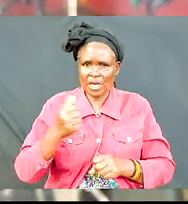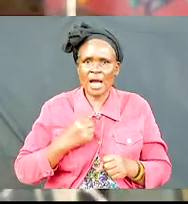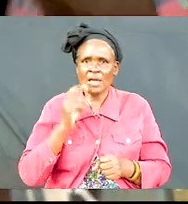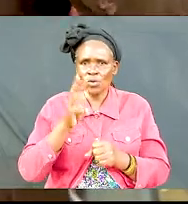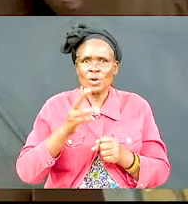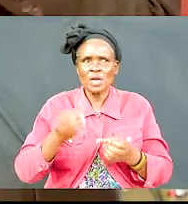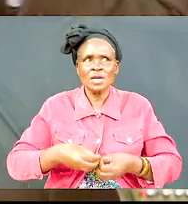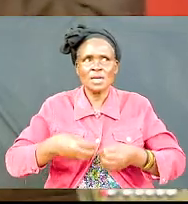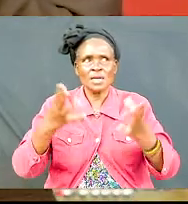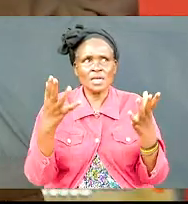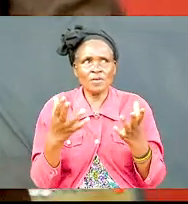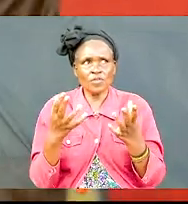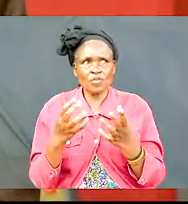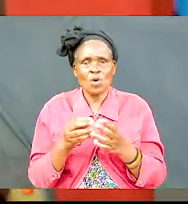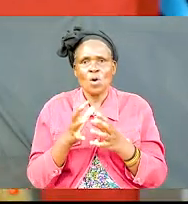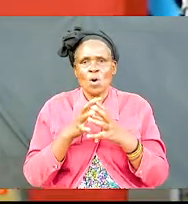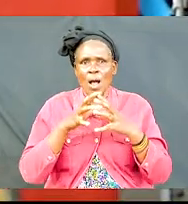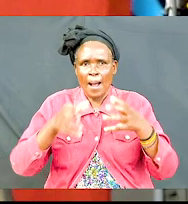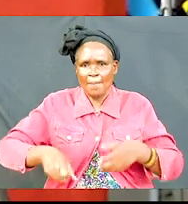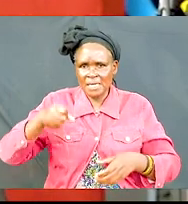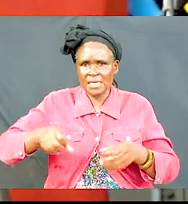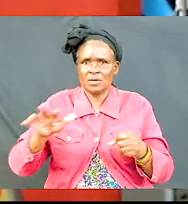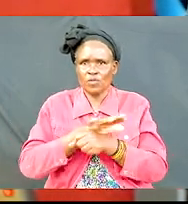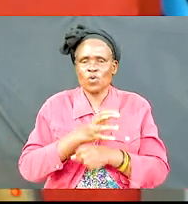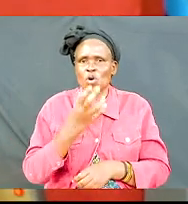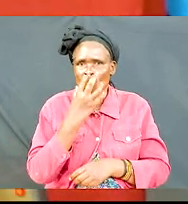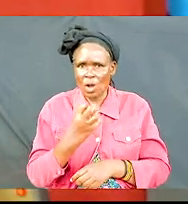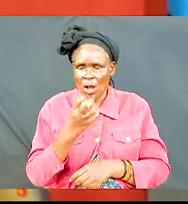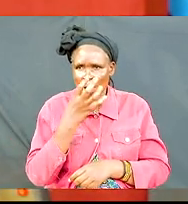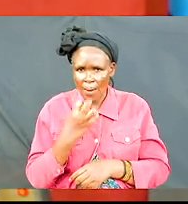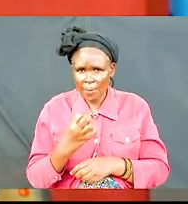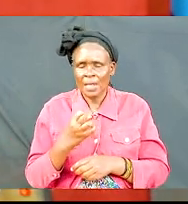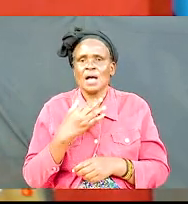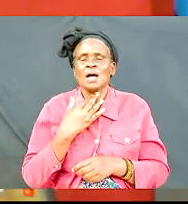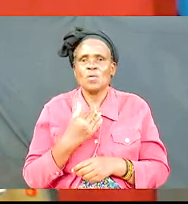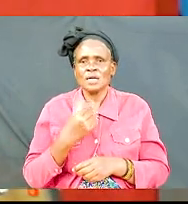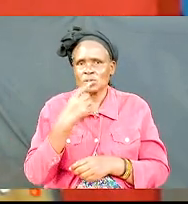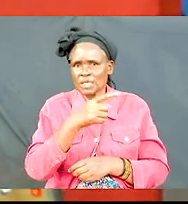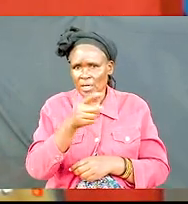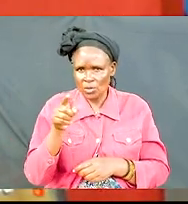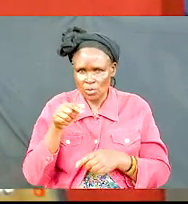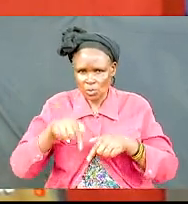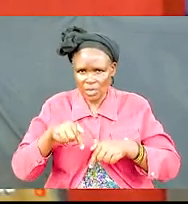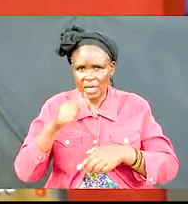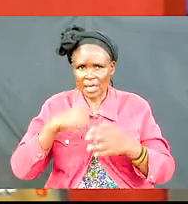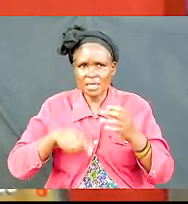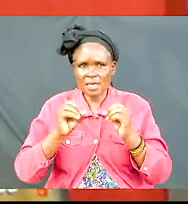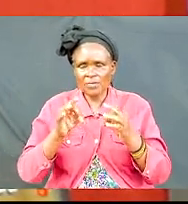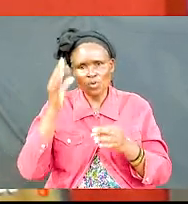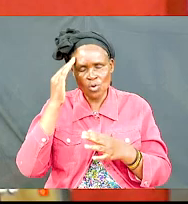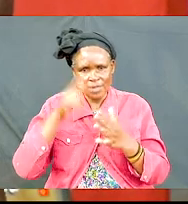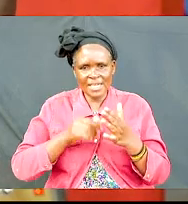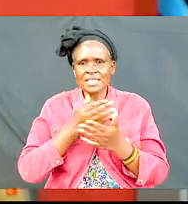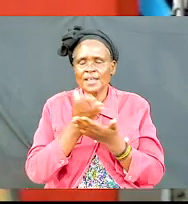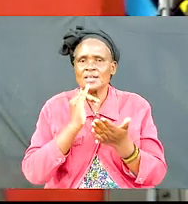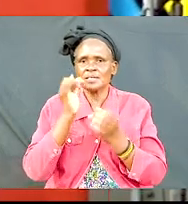you a basket full of apples." And I want to tell us here today that with our God, there is nothing that is